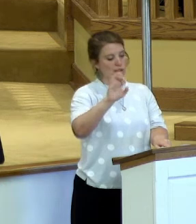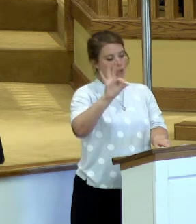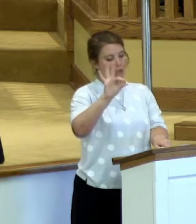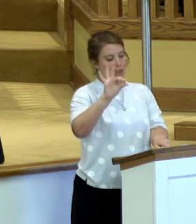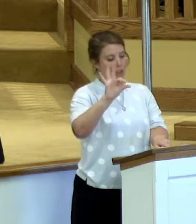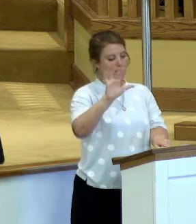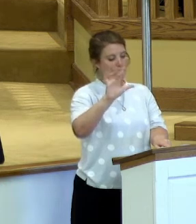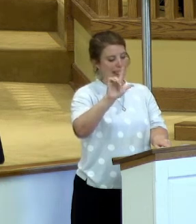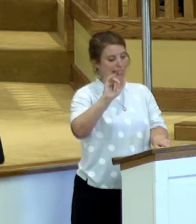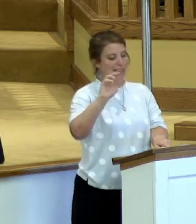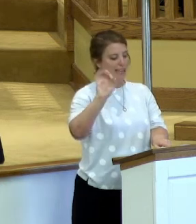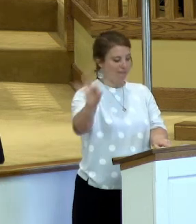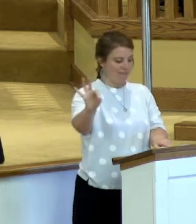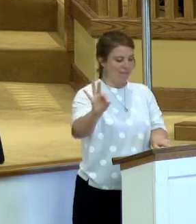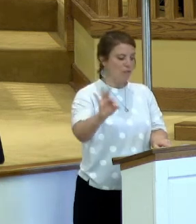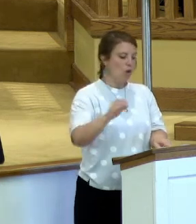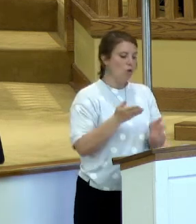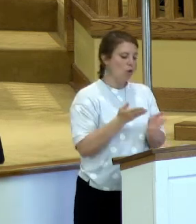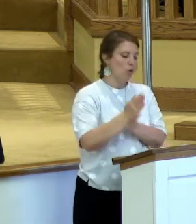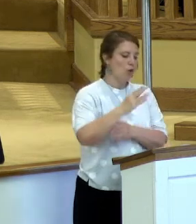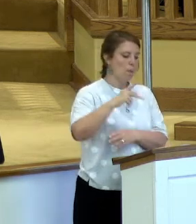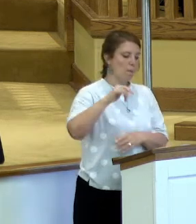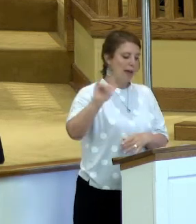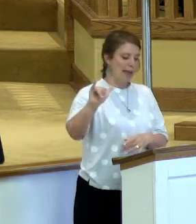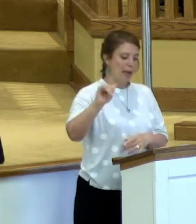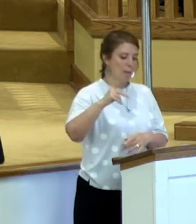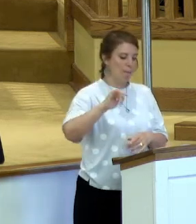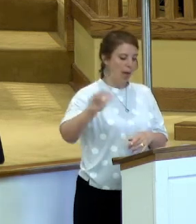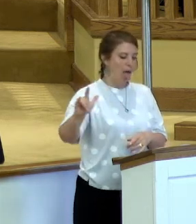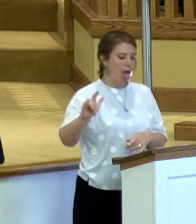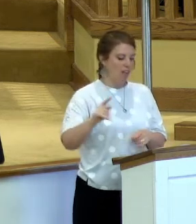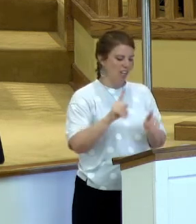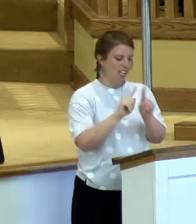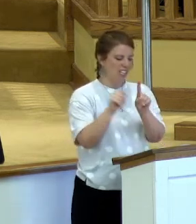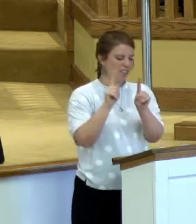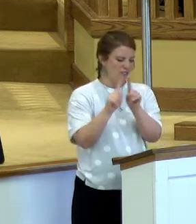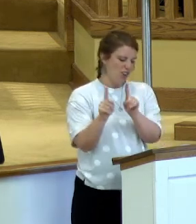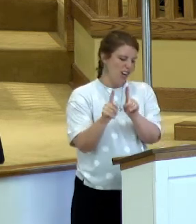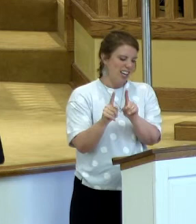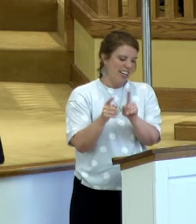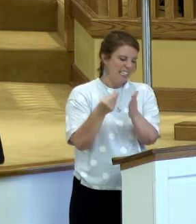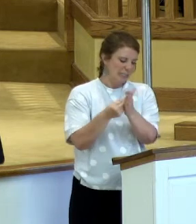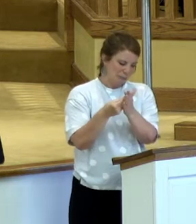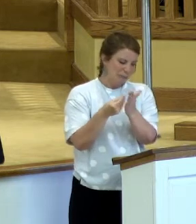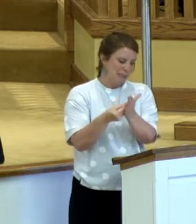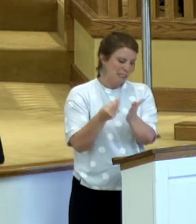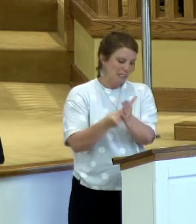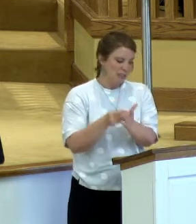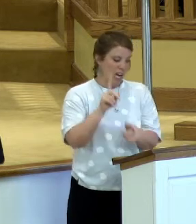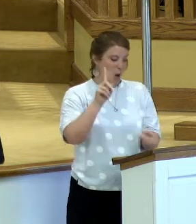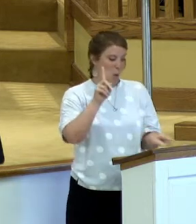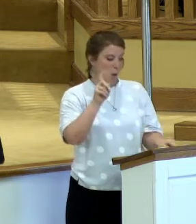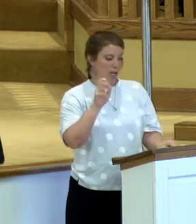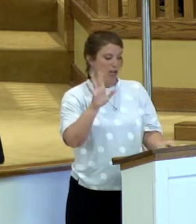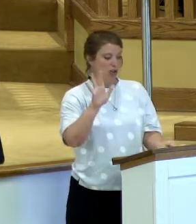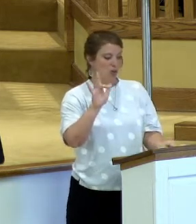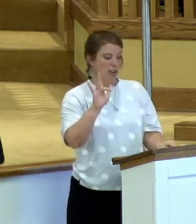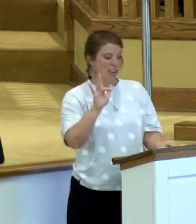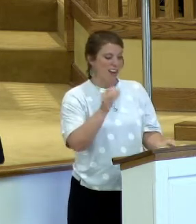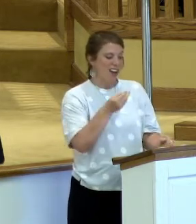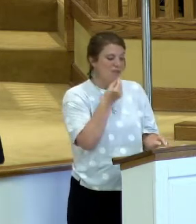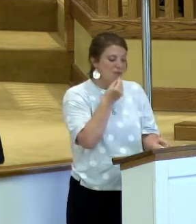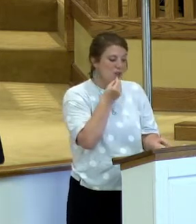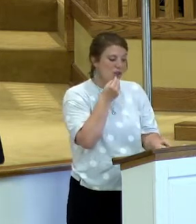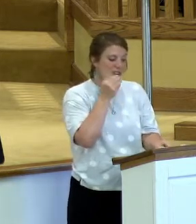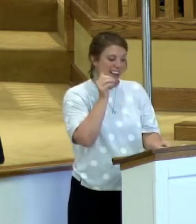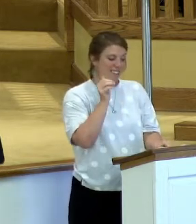summary of expenses thus far. 125 packets of food at $30 each, equaling $375.